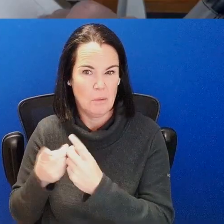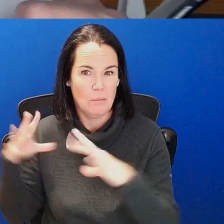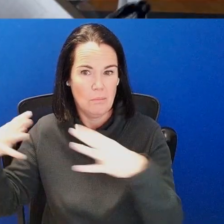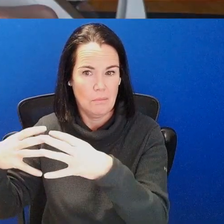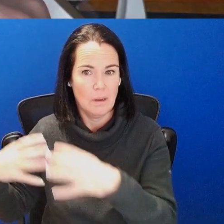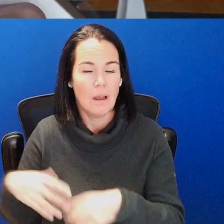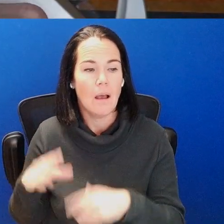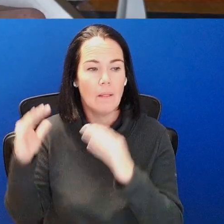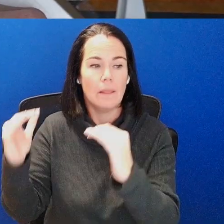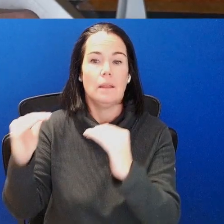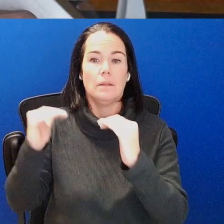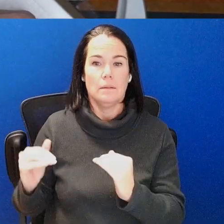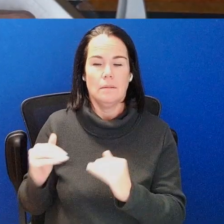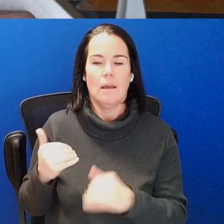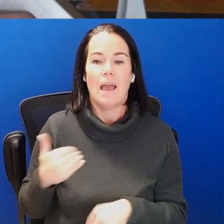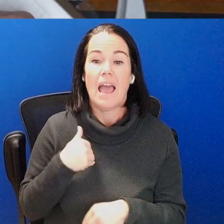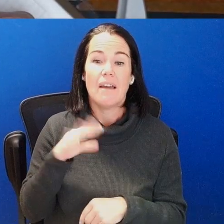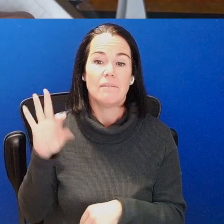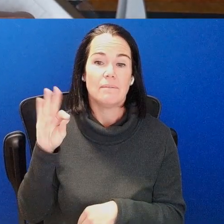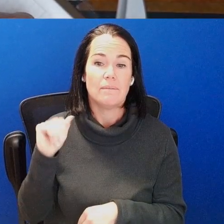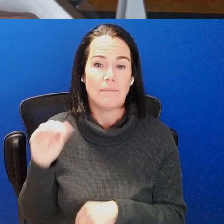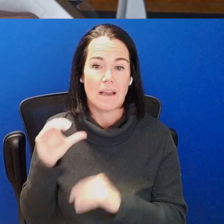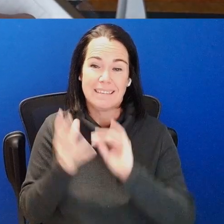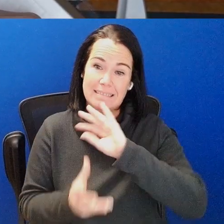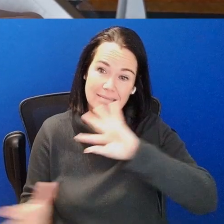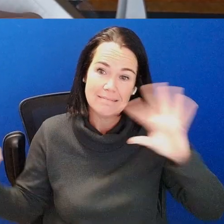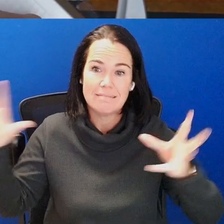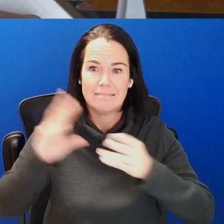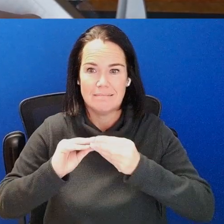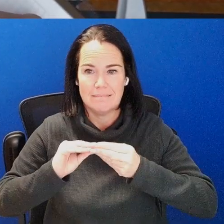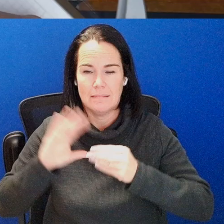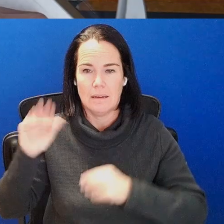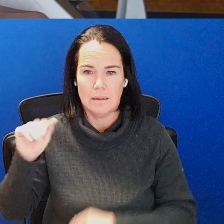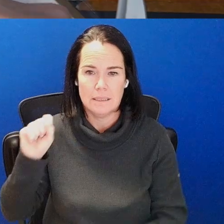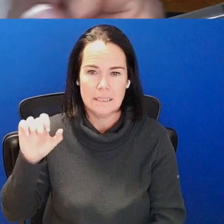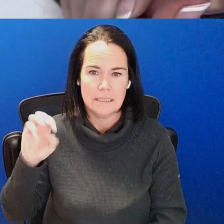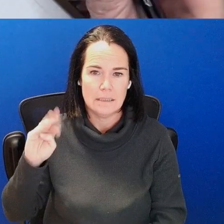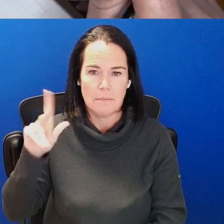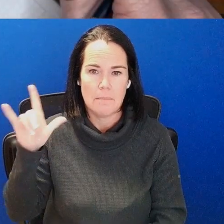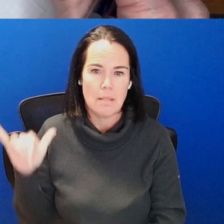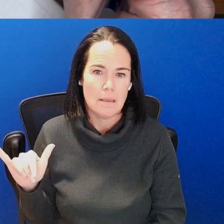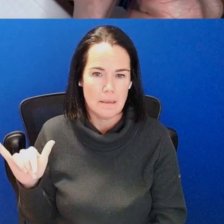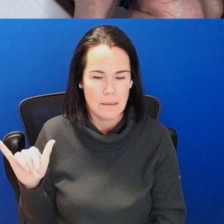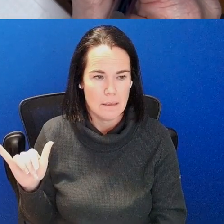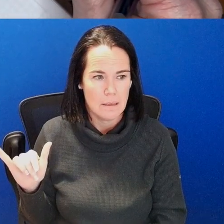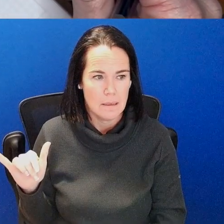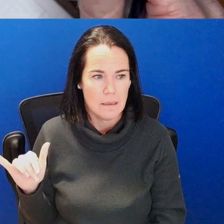with my department, and then I have faculty assembly